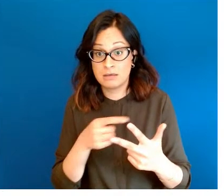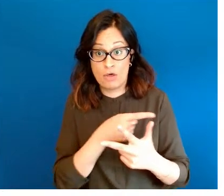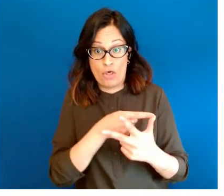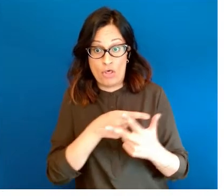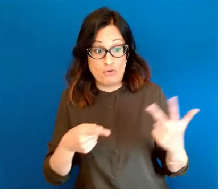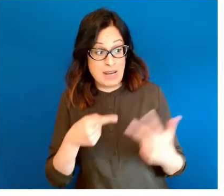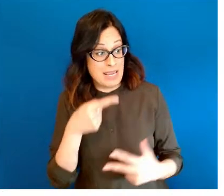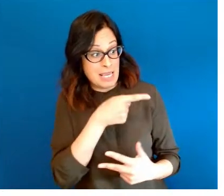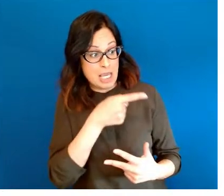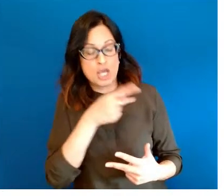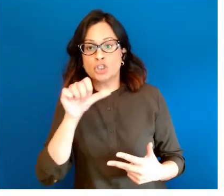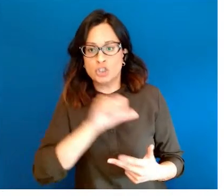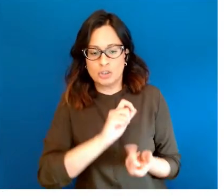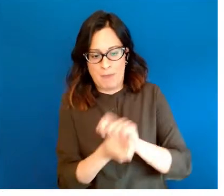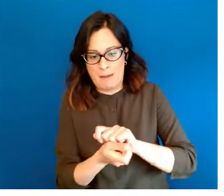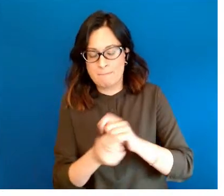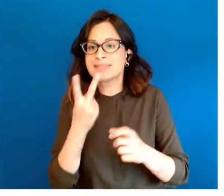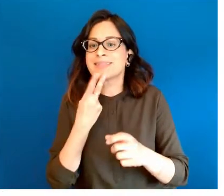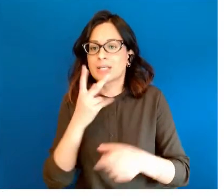second-generation antihistamines.